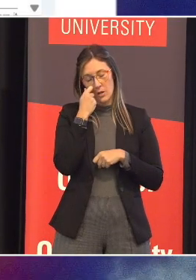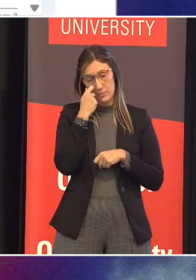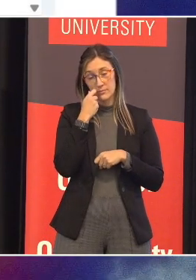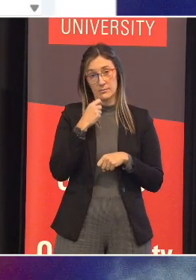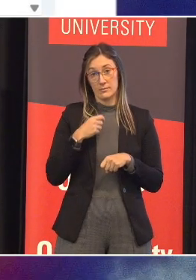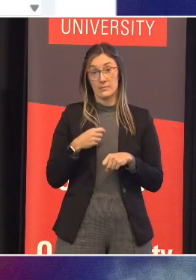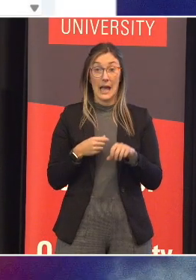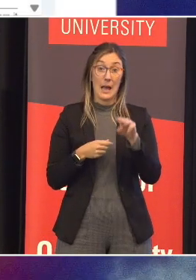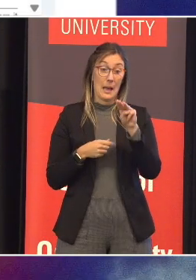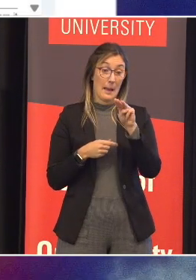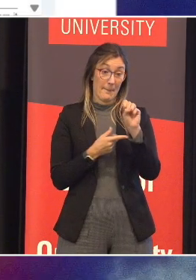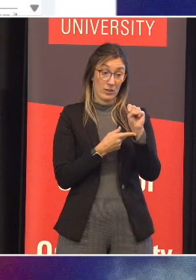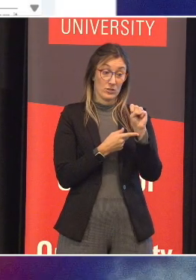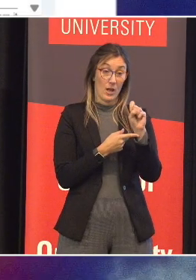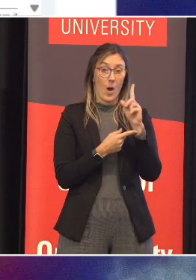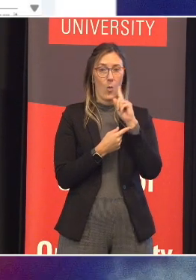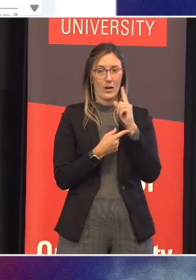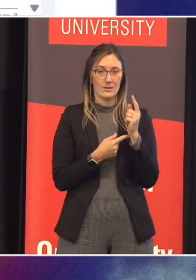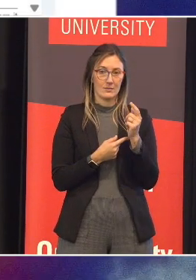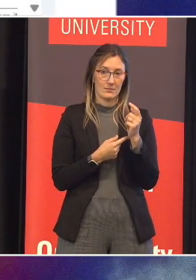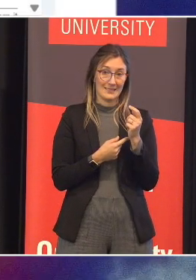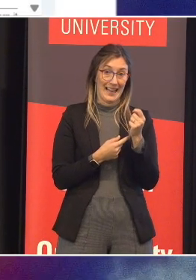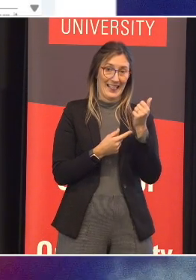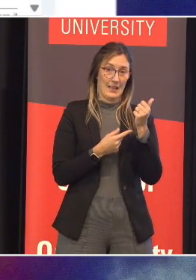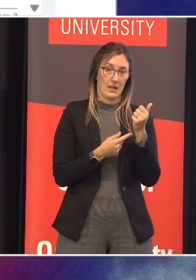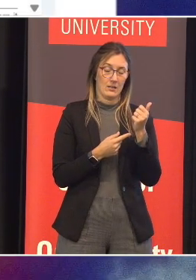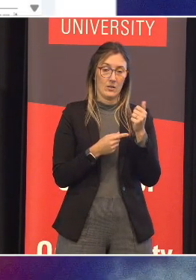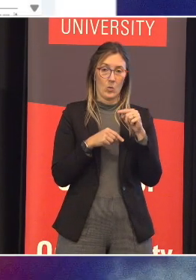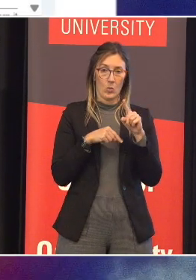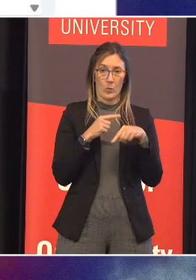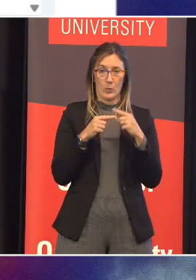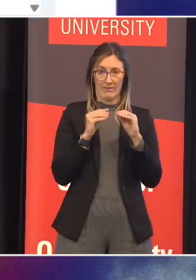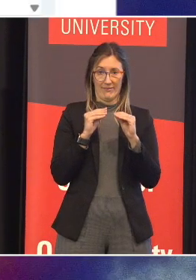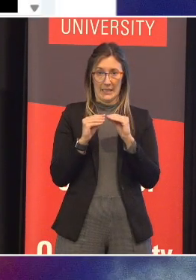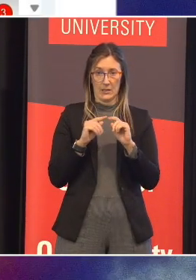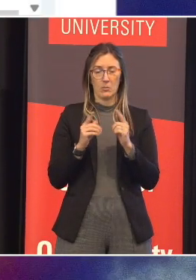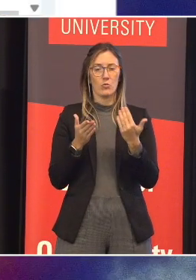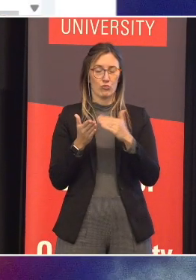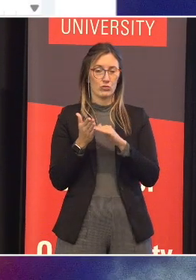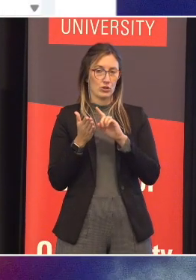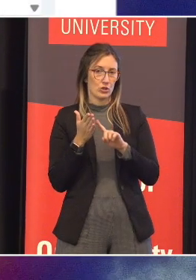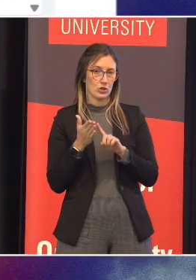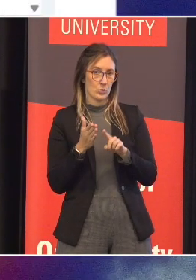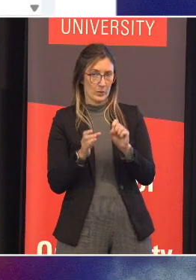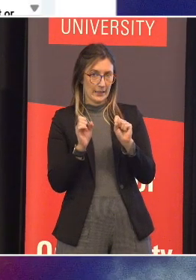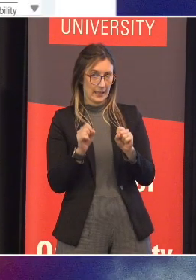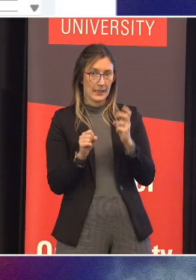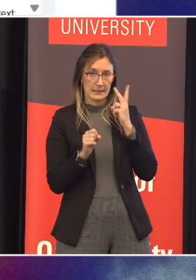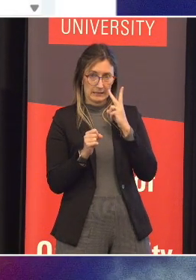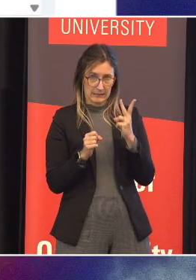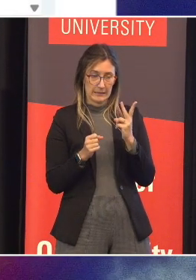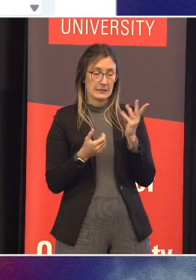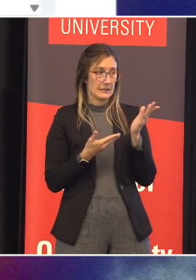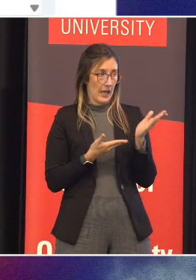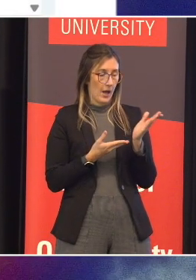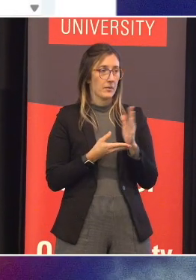as you fix it. But here, we're just going to recheck it. And you'll see that the